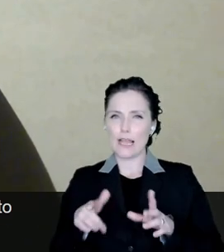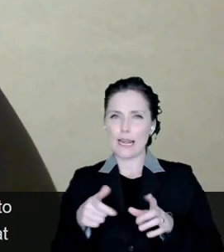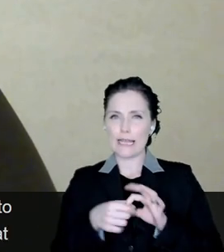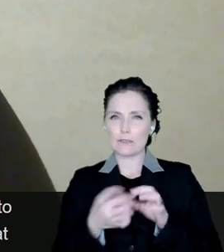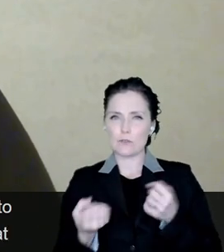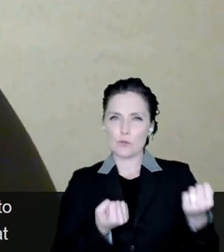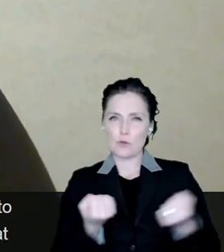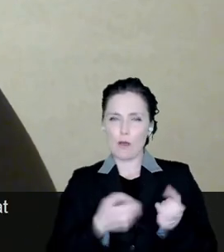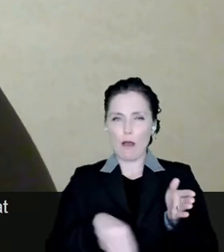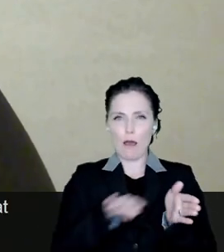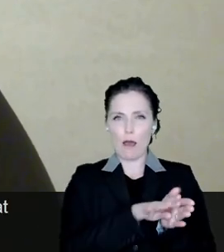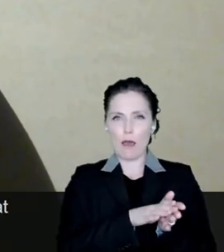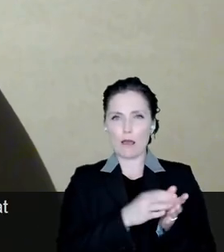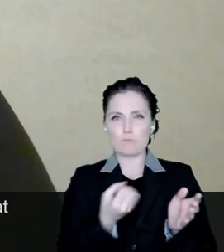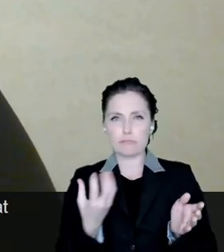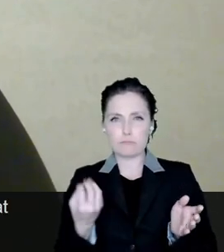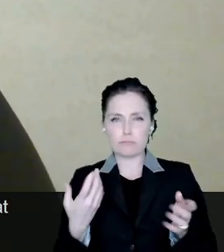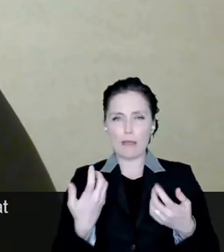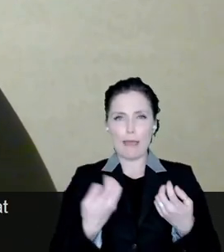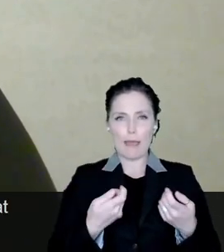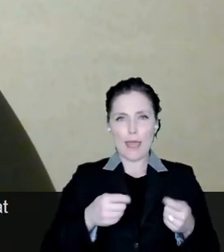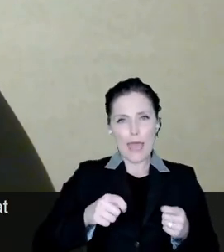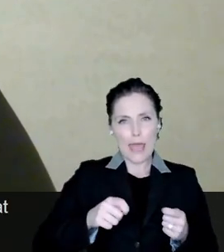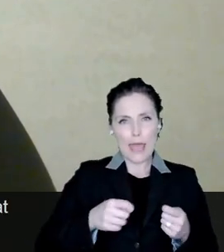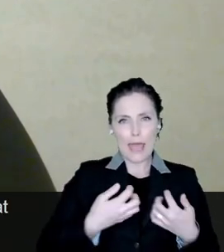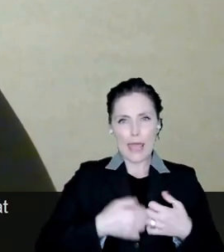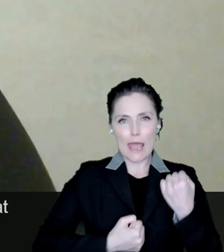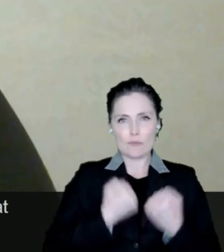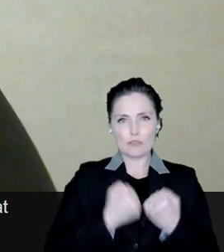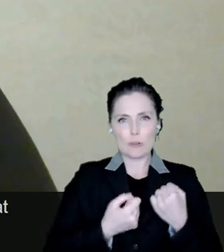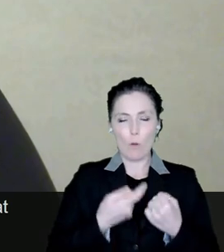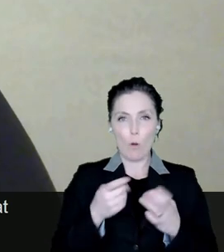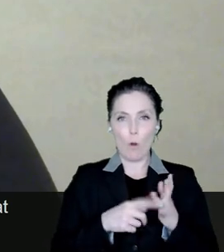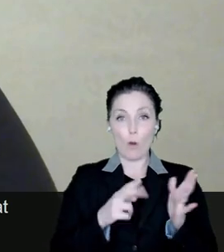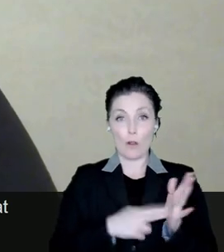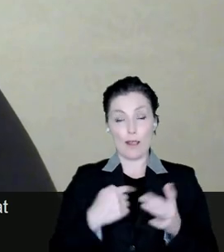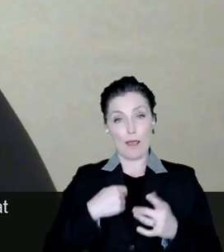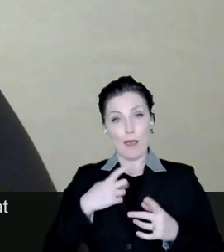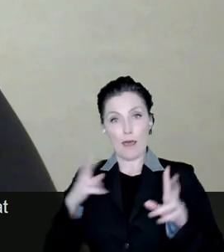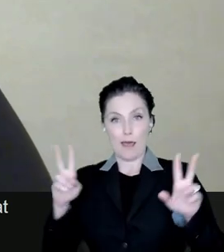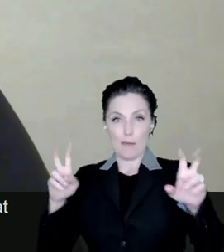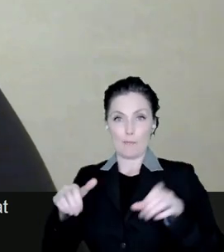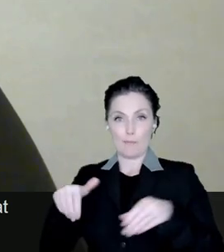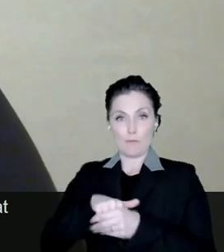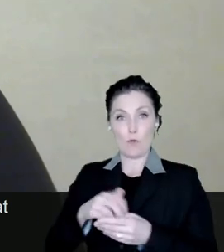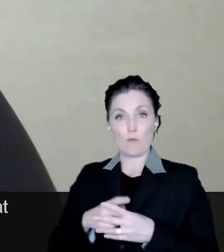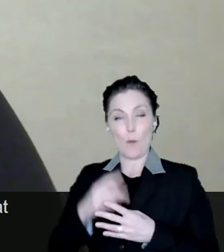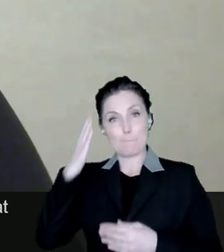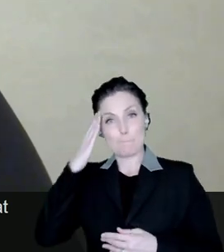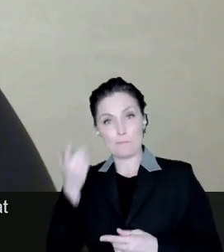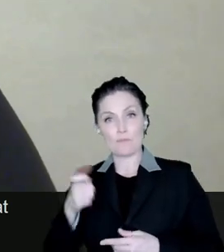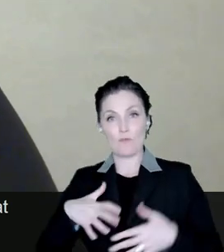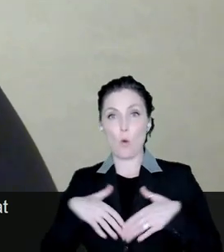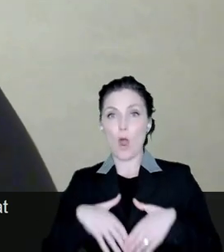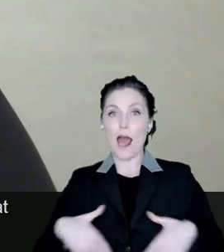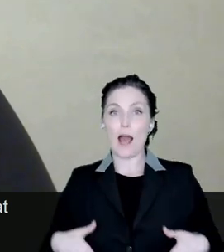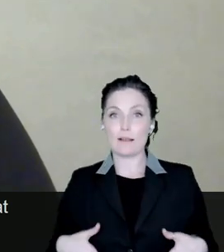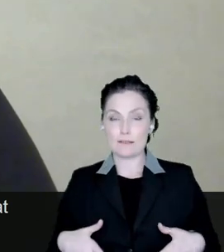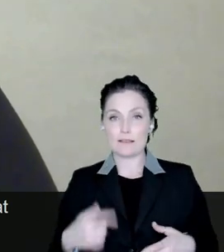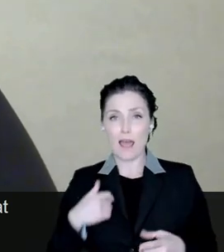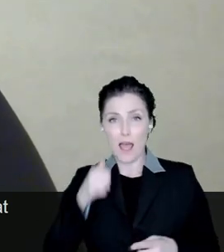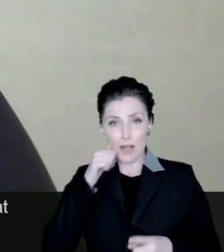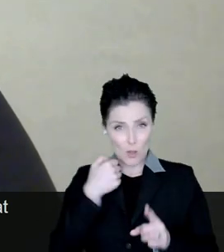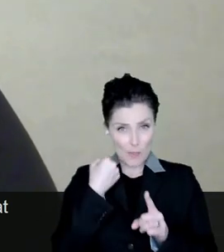for Lungs. I'm a mum myself and I walk my kids to school every day. I know the impact that these cars are having on my children's